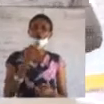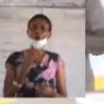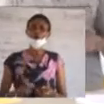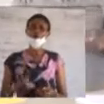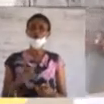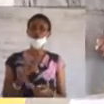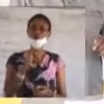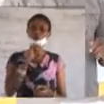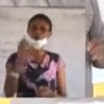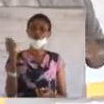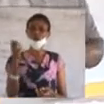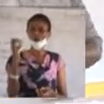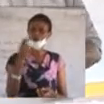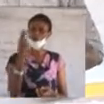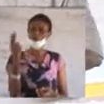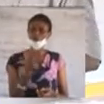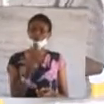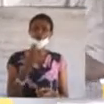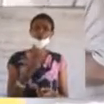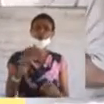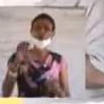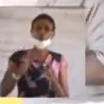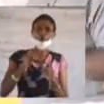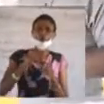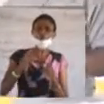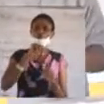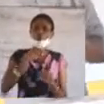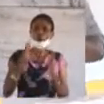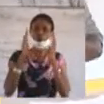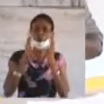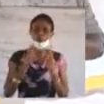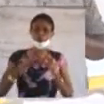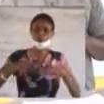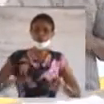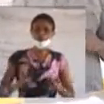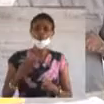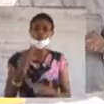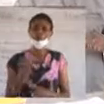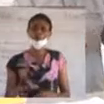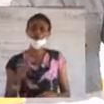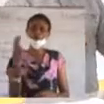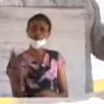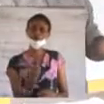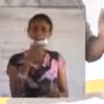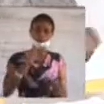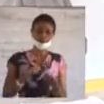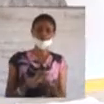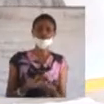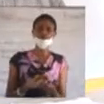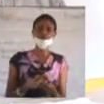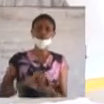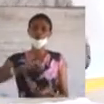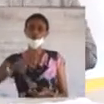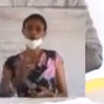misuse or improper way of using drugs. Another aspect of it